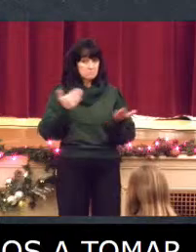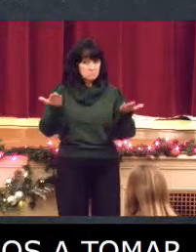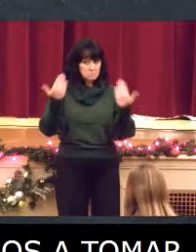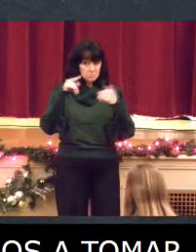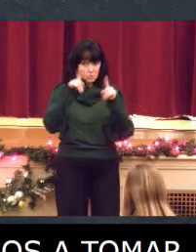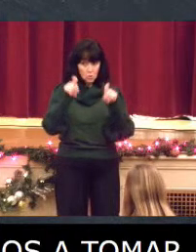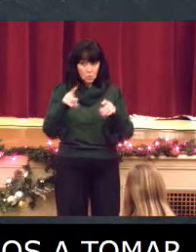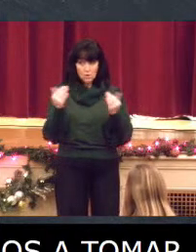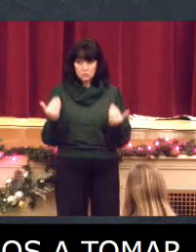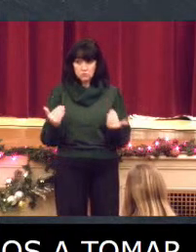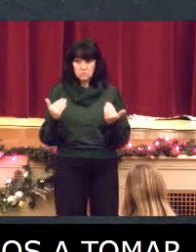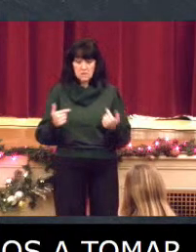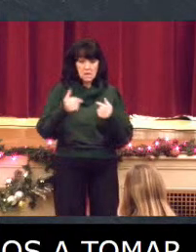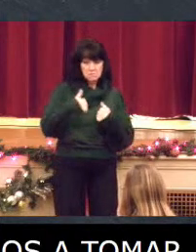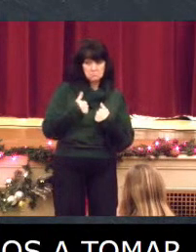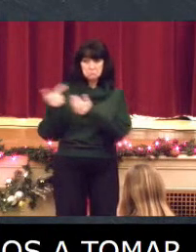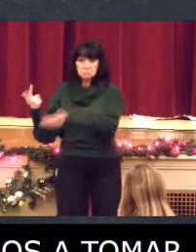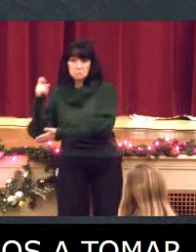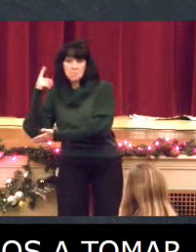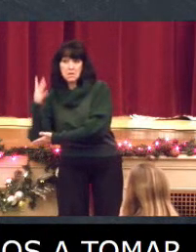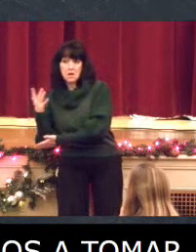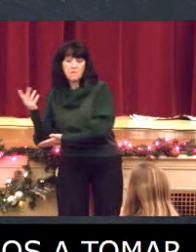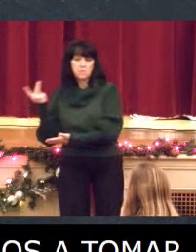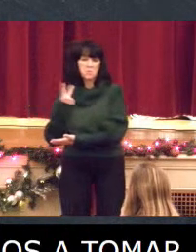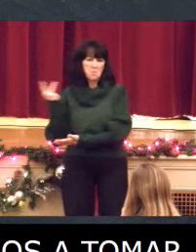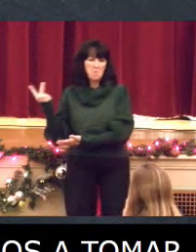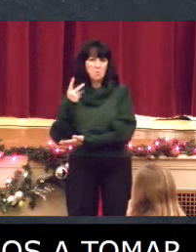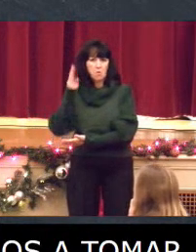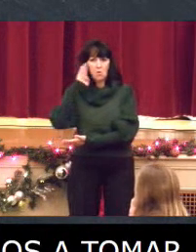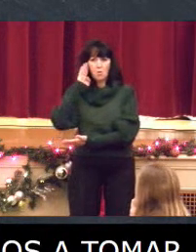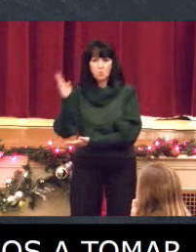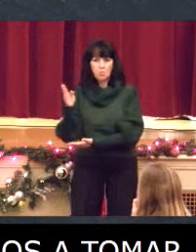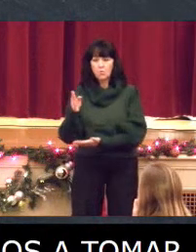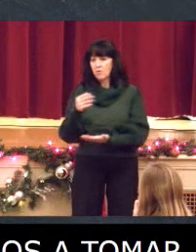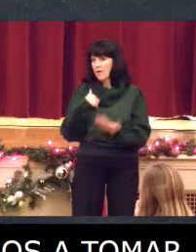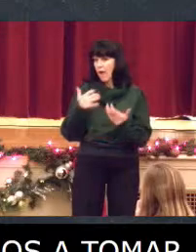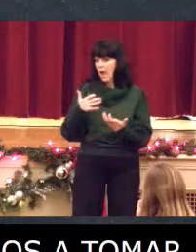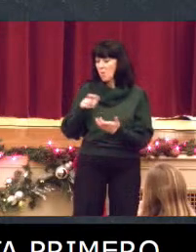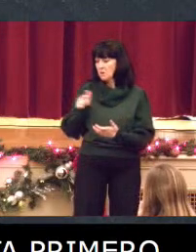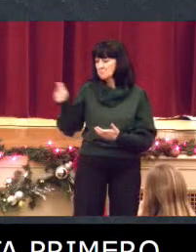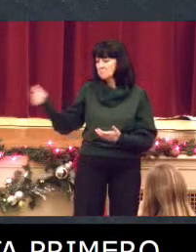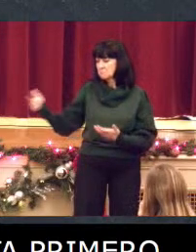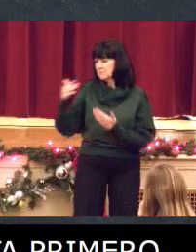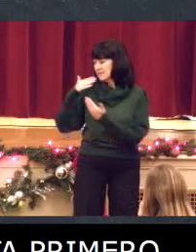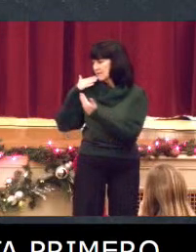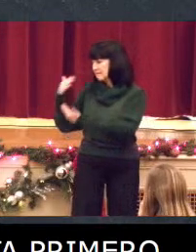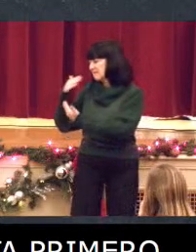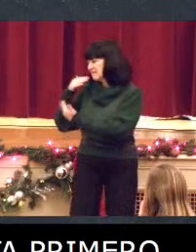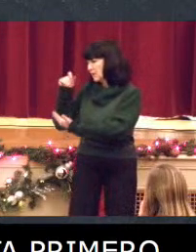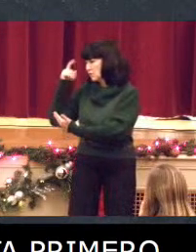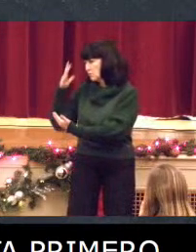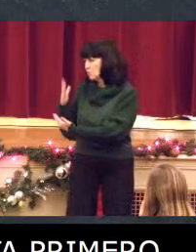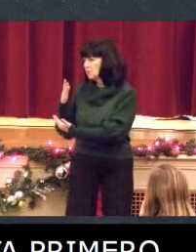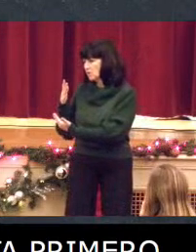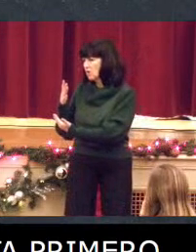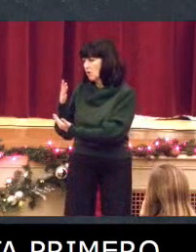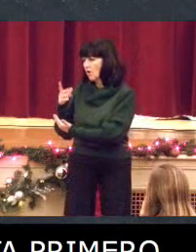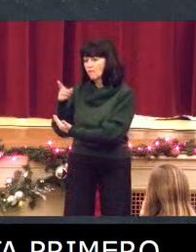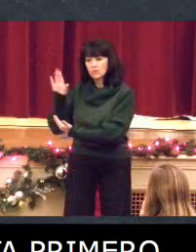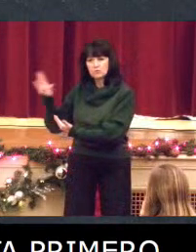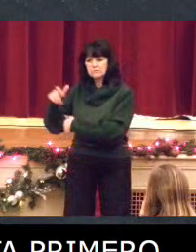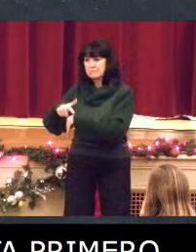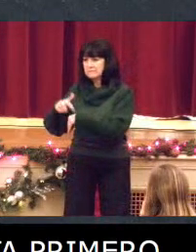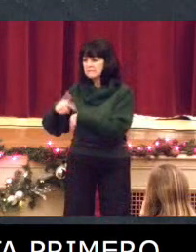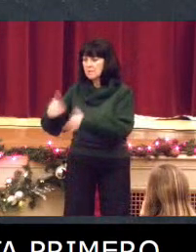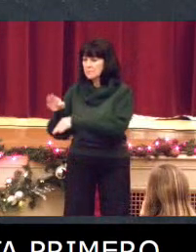see fit. So before I turn it back to him, I just say thank you for taking the time out of your busy evening. I know how life can get, especially